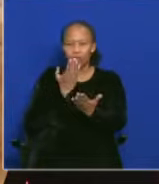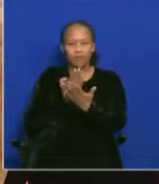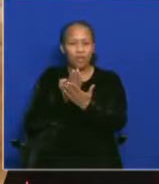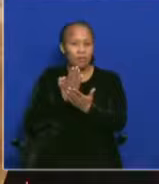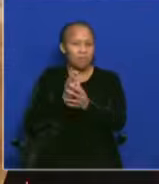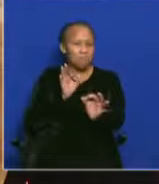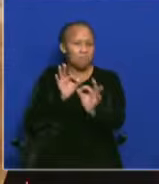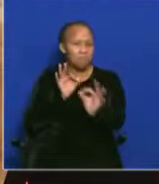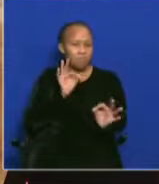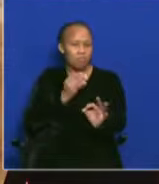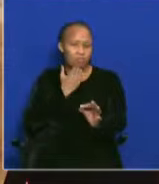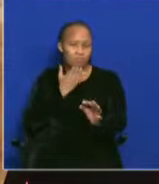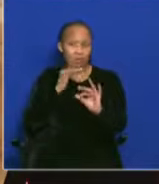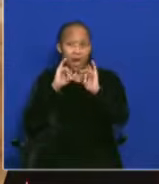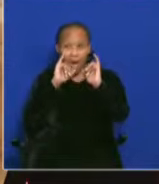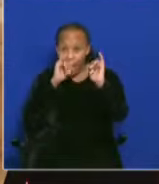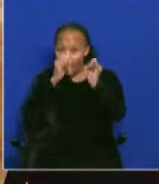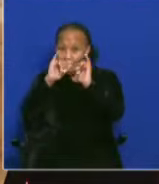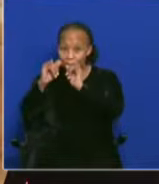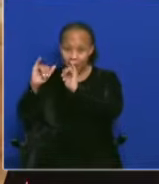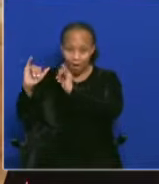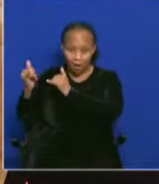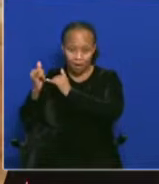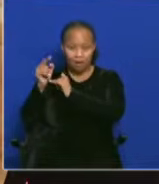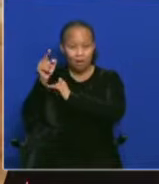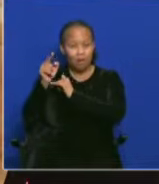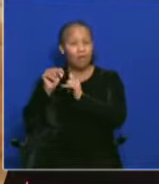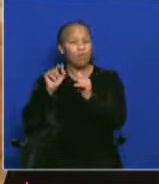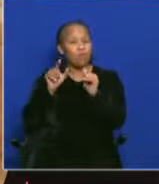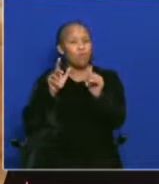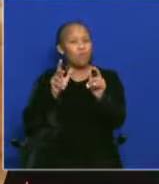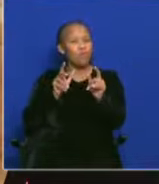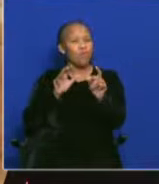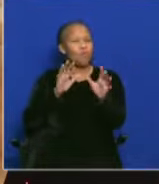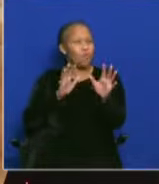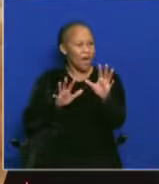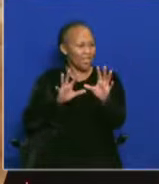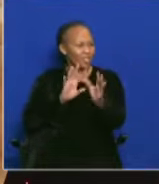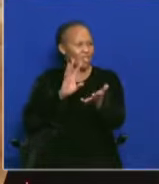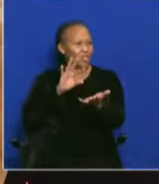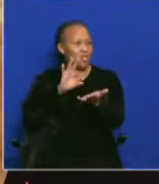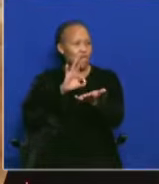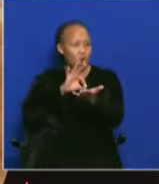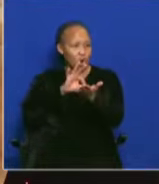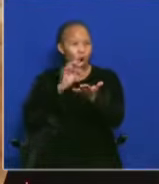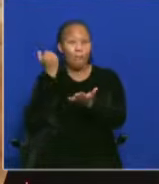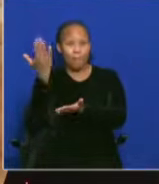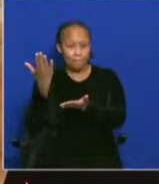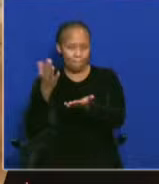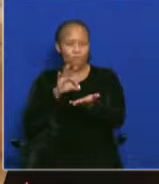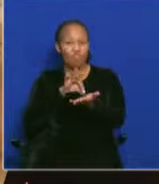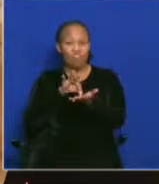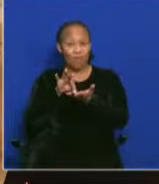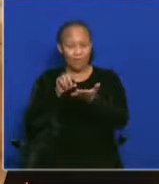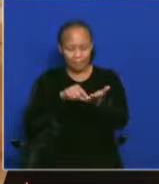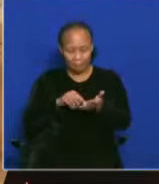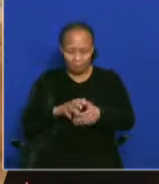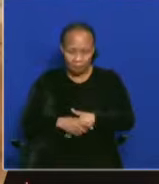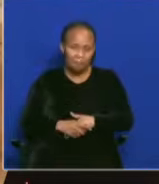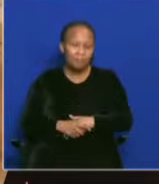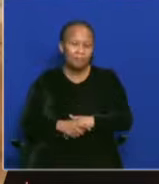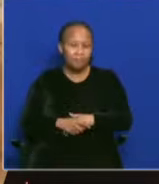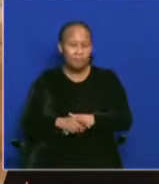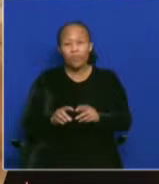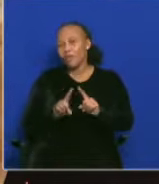for under this contract number. But the screenshot above it would not have been information that was